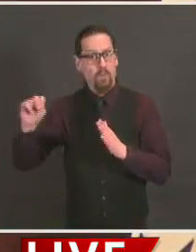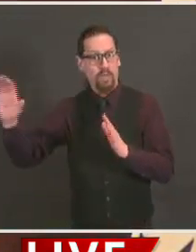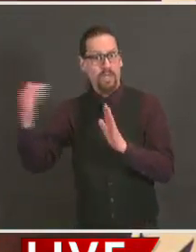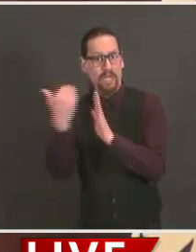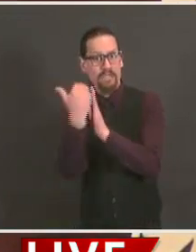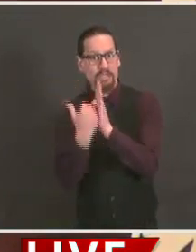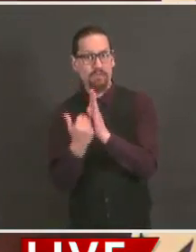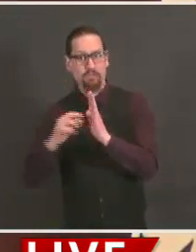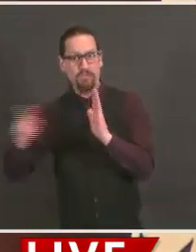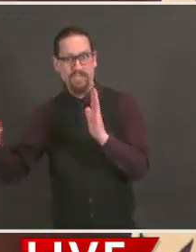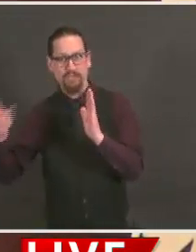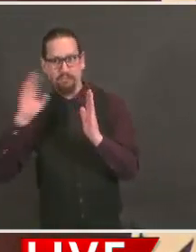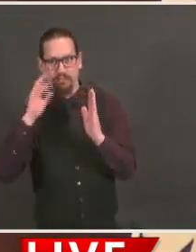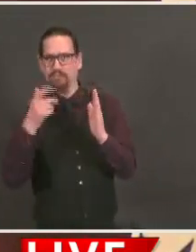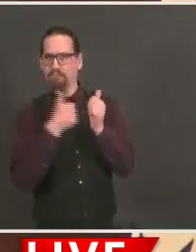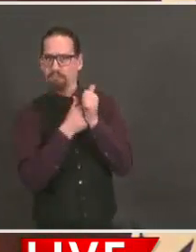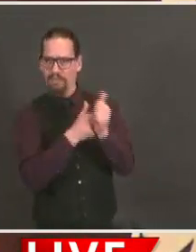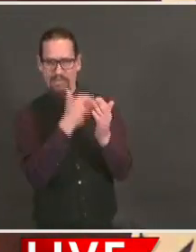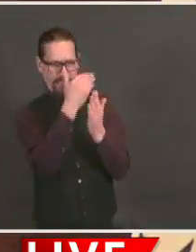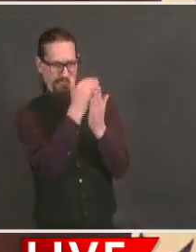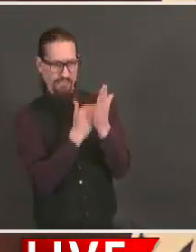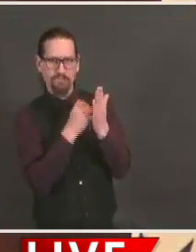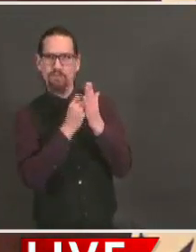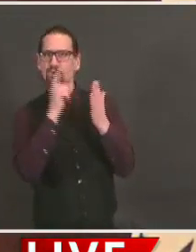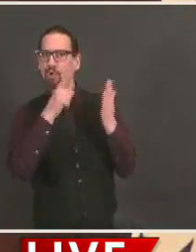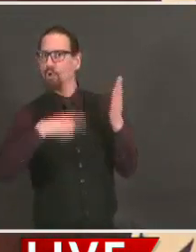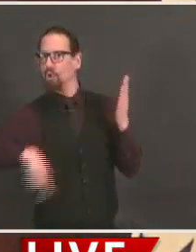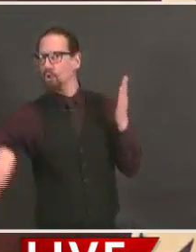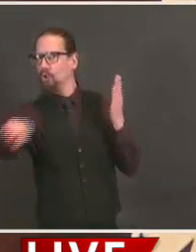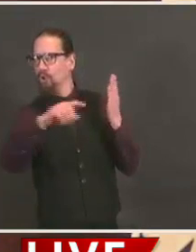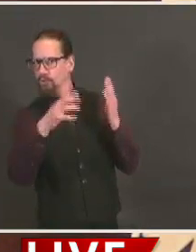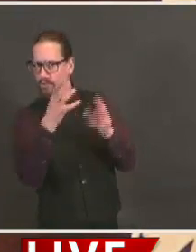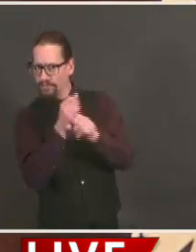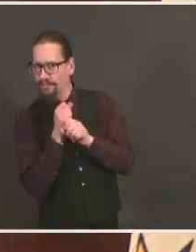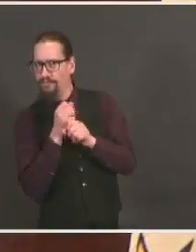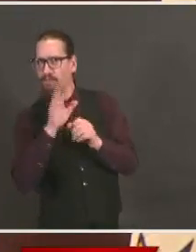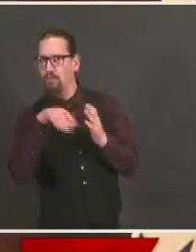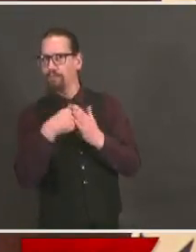lists for regional and local clinics.